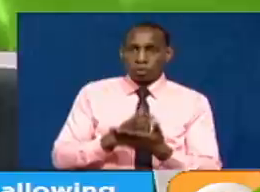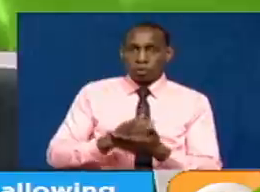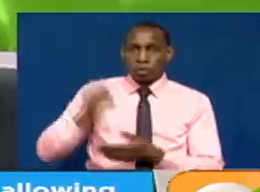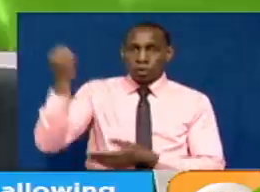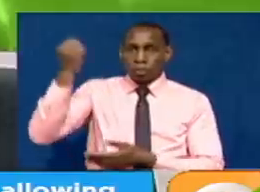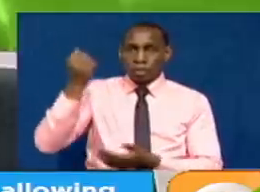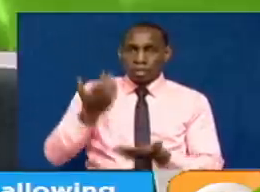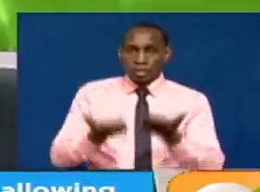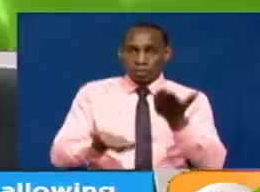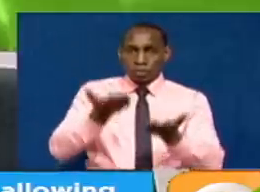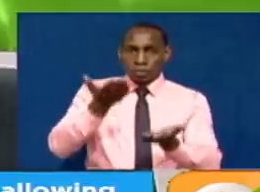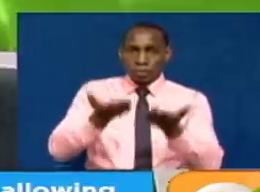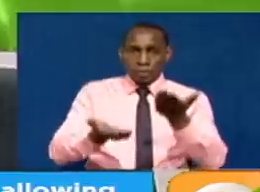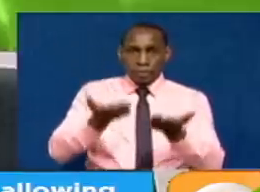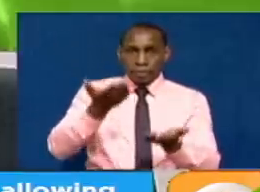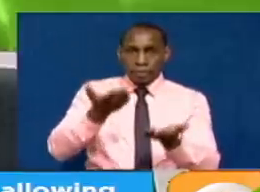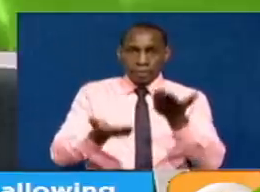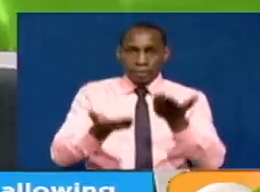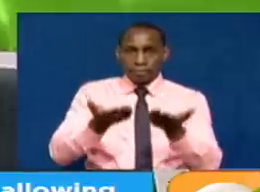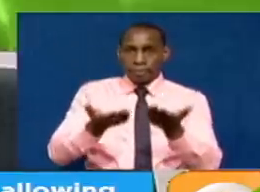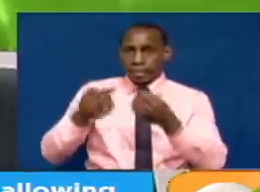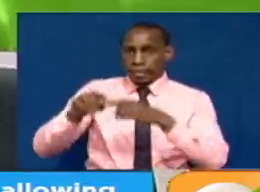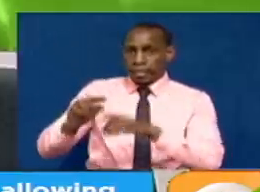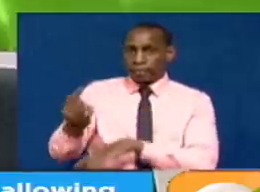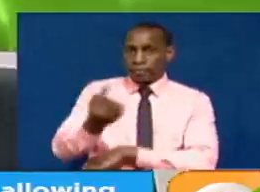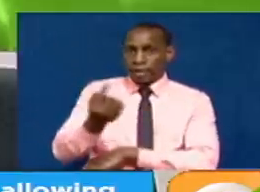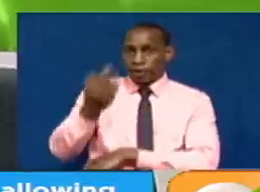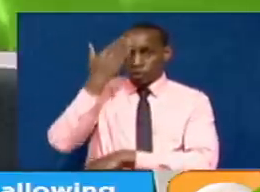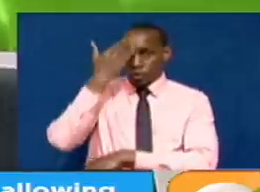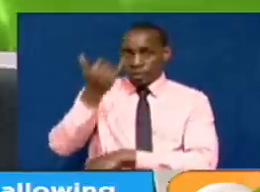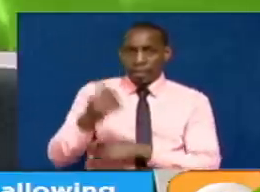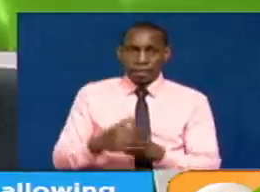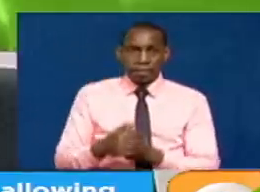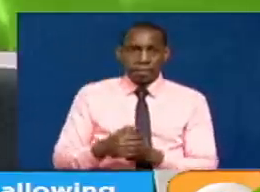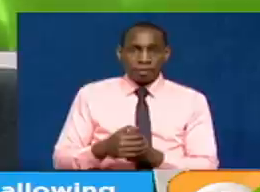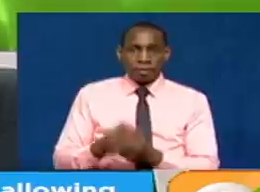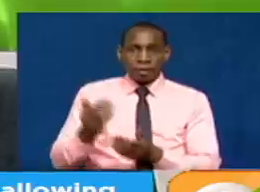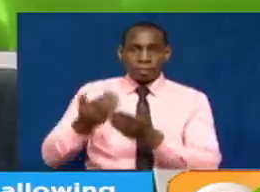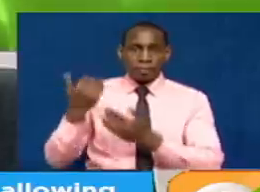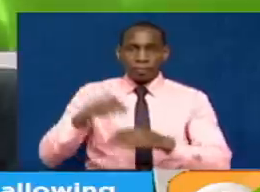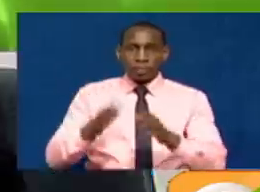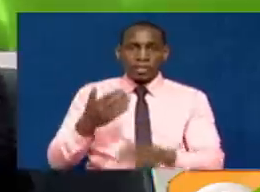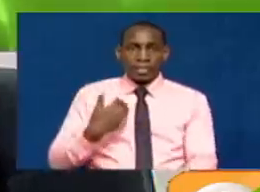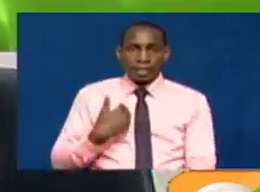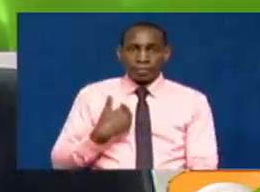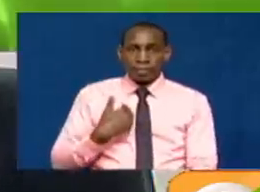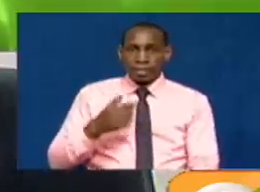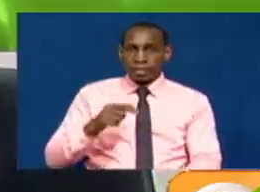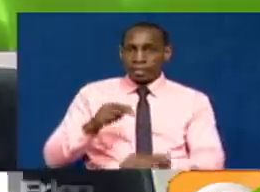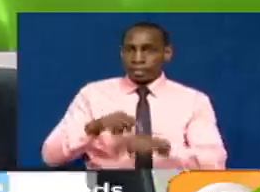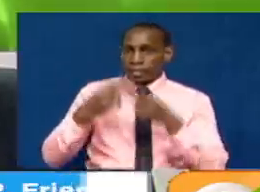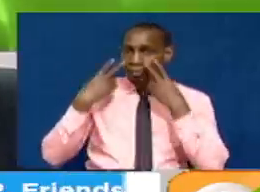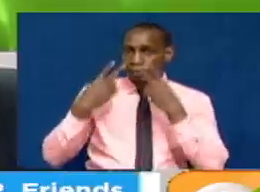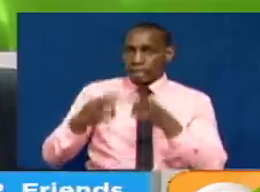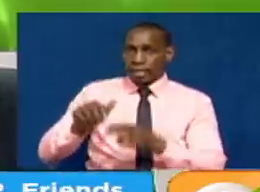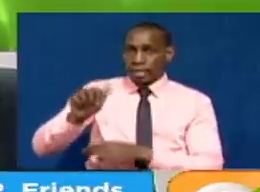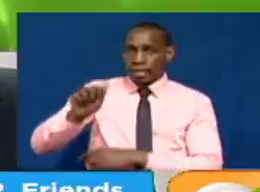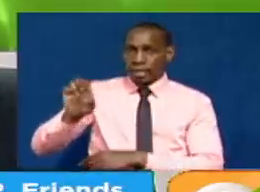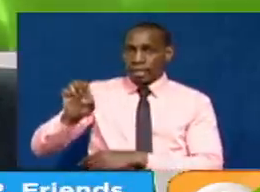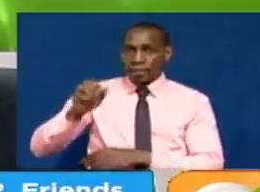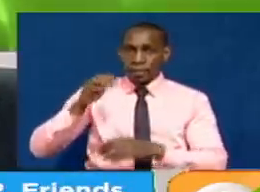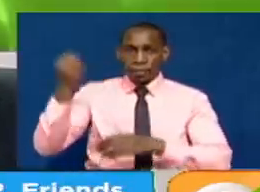political weight on the political weighing scale as herself. Because she has not had that opportunity. When you look at Anne Waiguru's